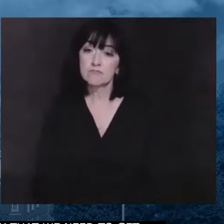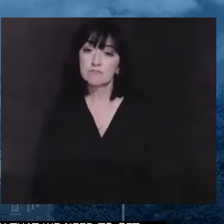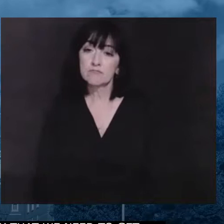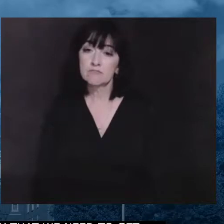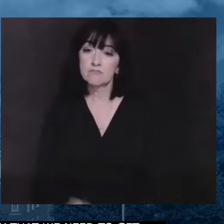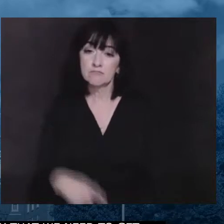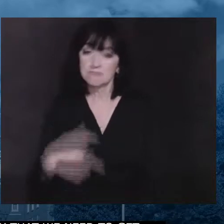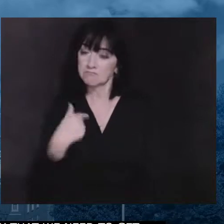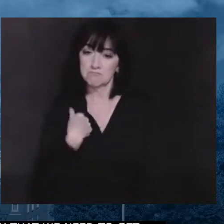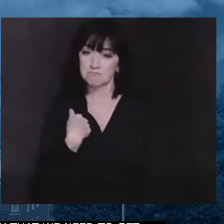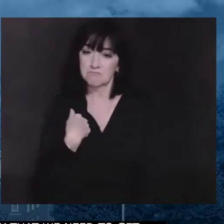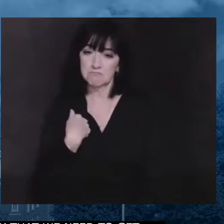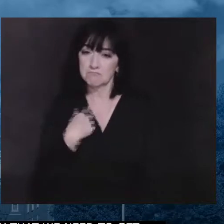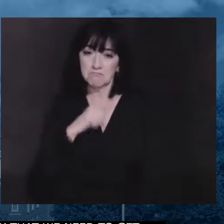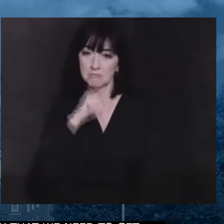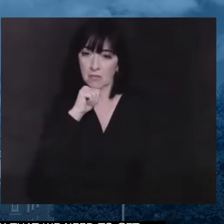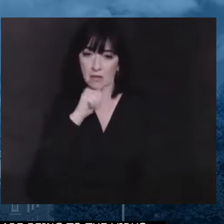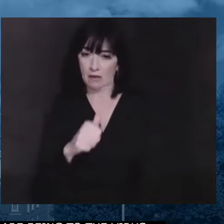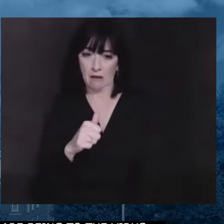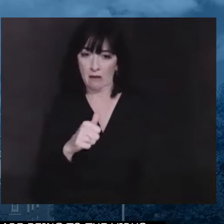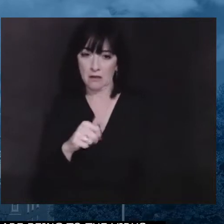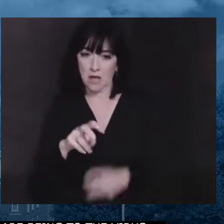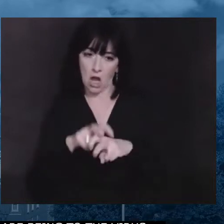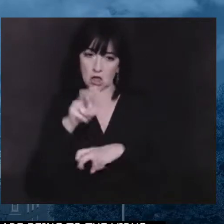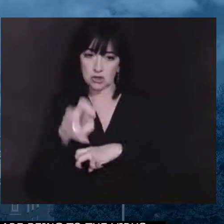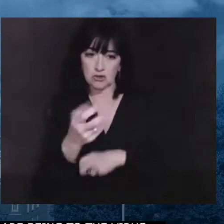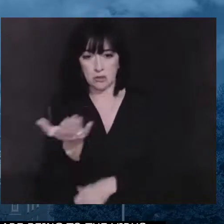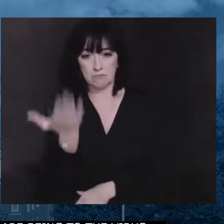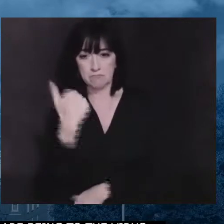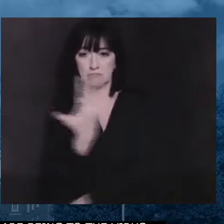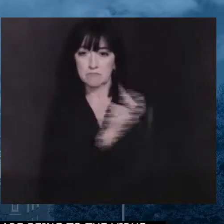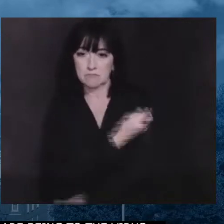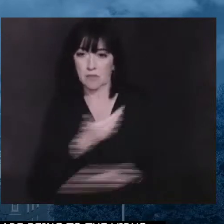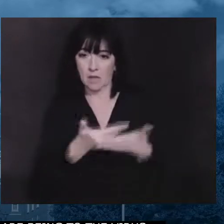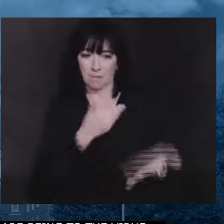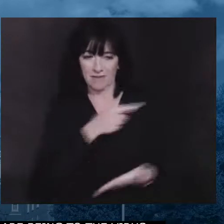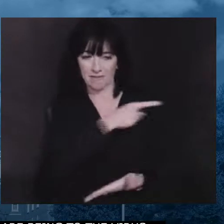in line in front of healthcare workers or hospital providers.